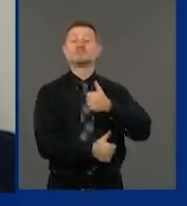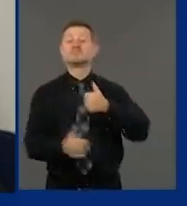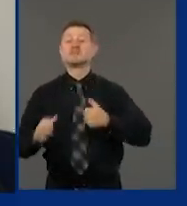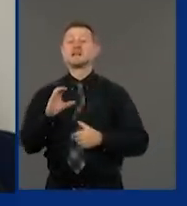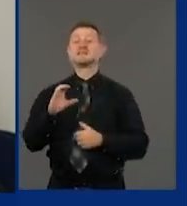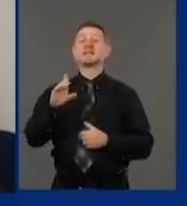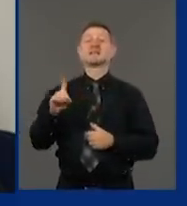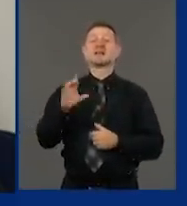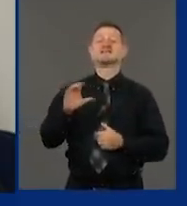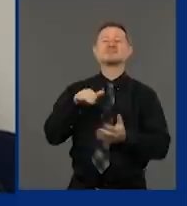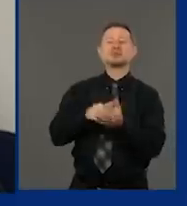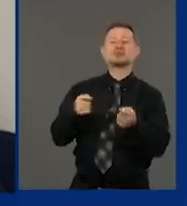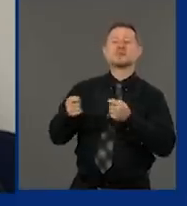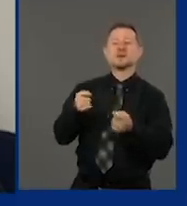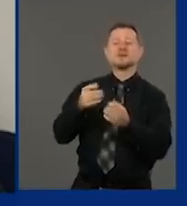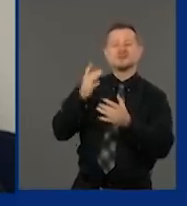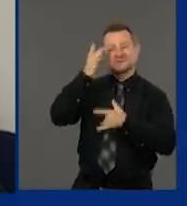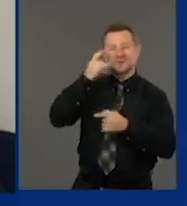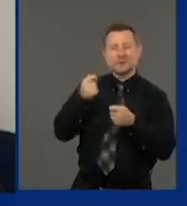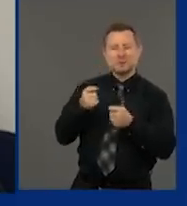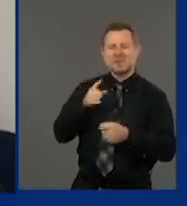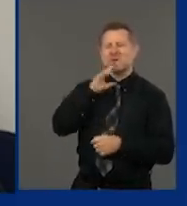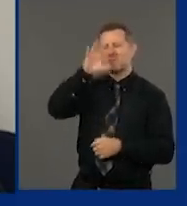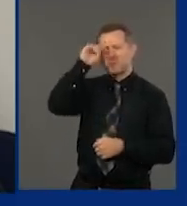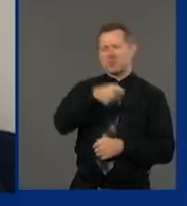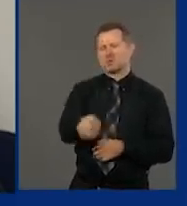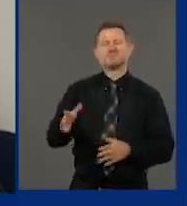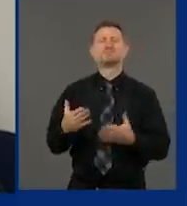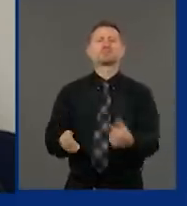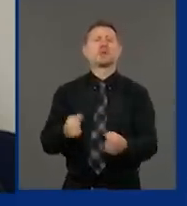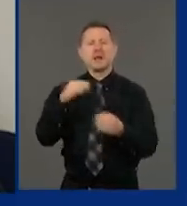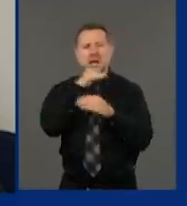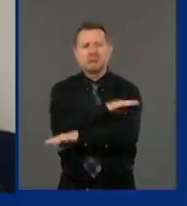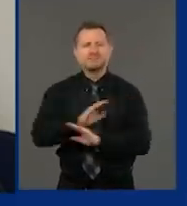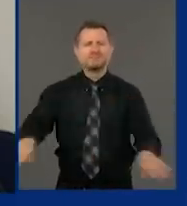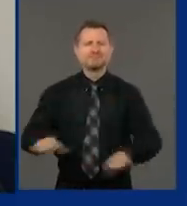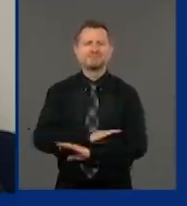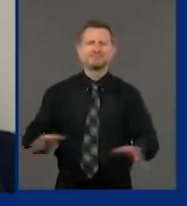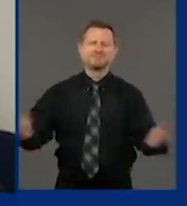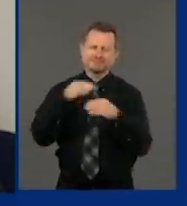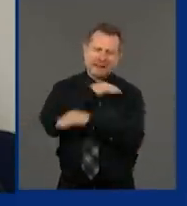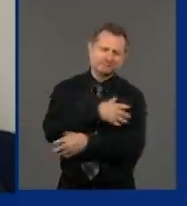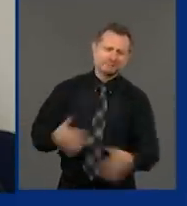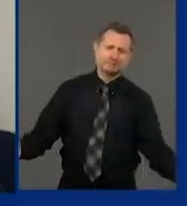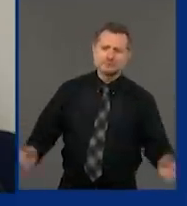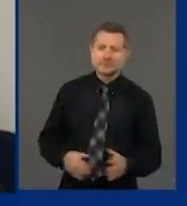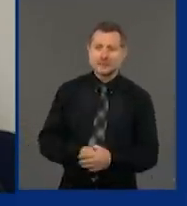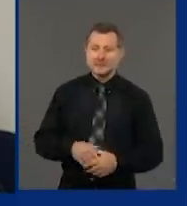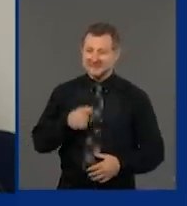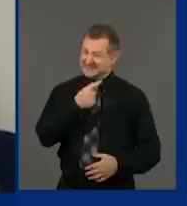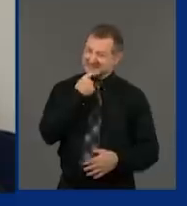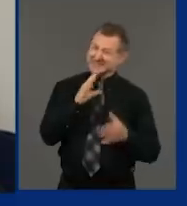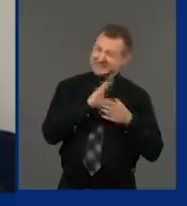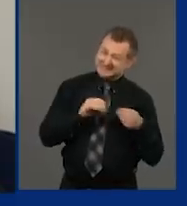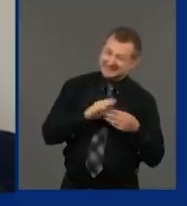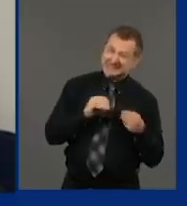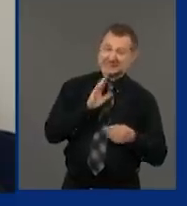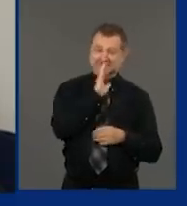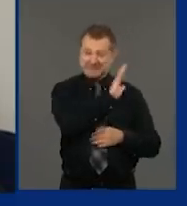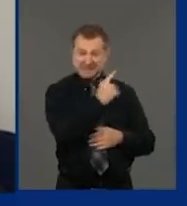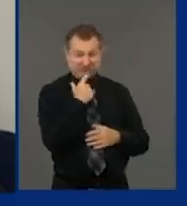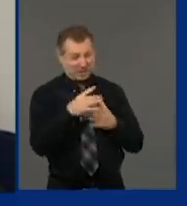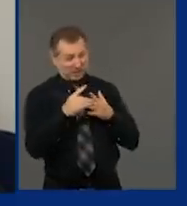officials are lying about the virus. His own CDC health officials are lying